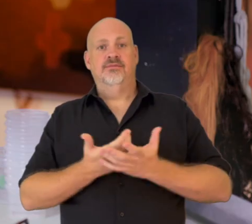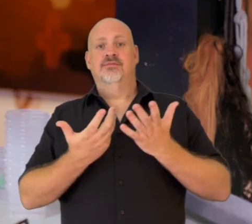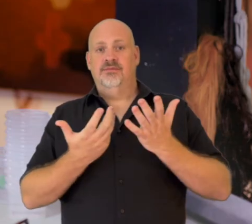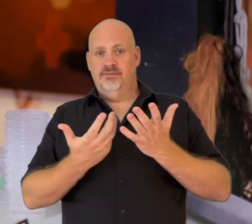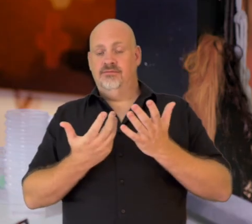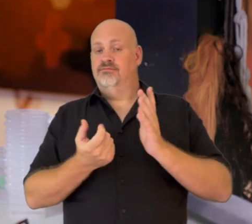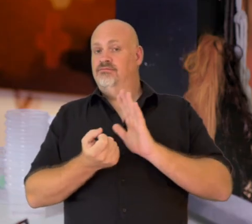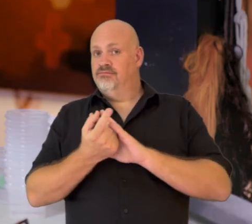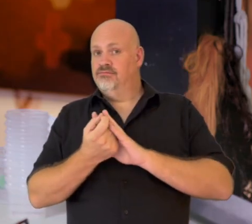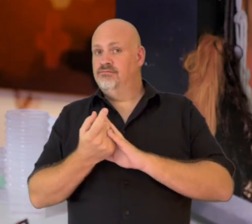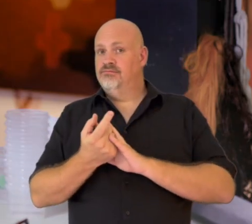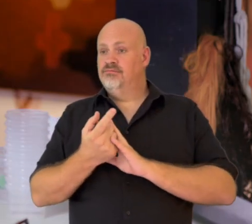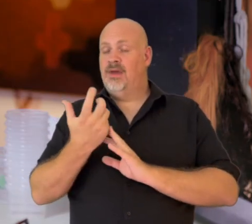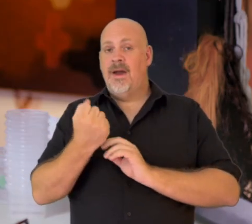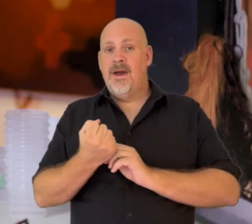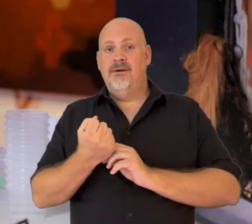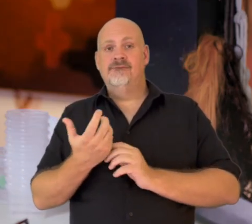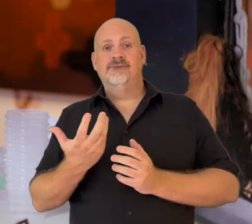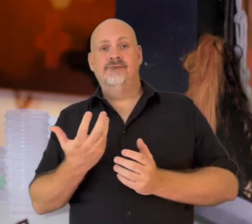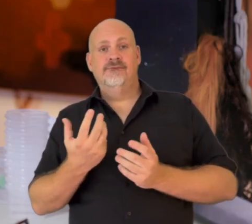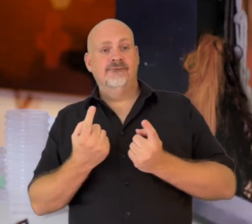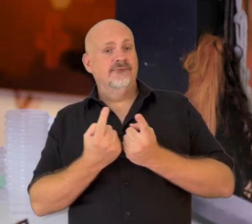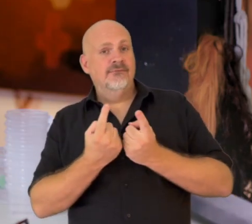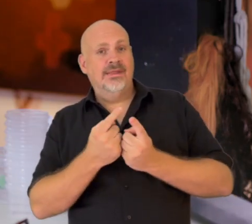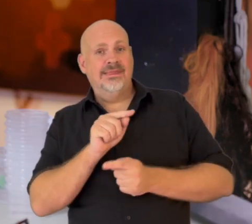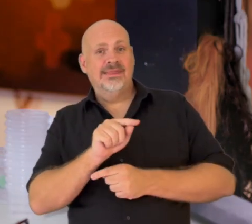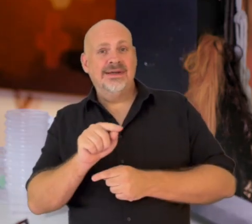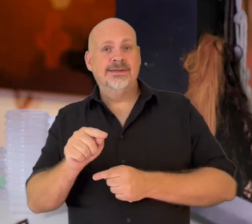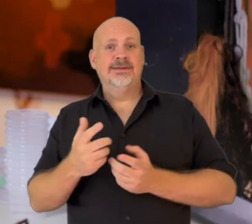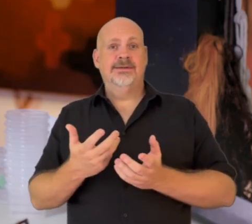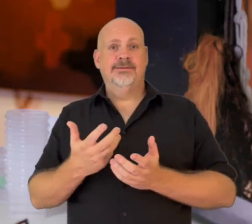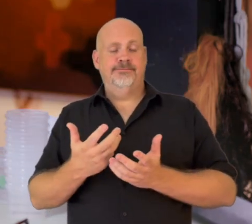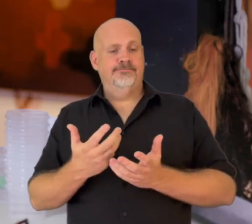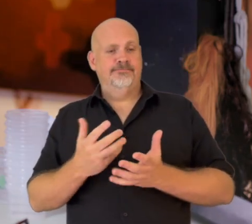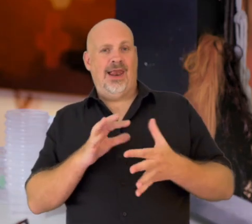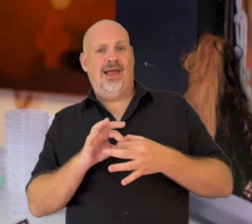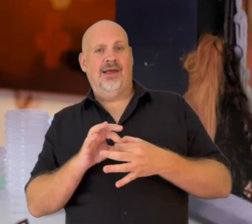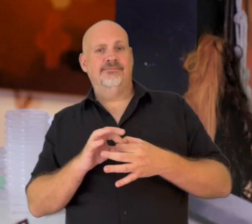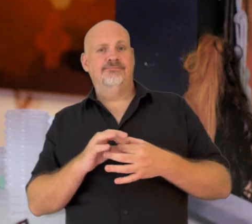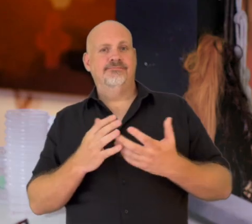chance. That there are things about making art that